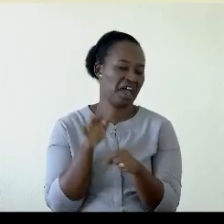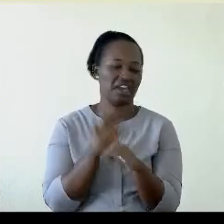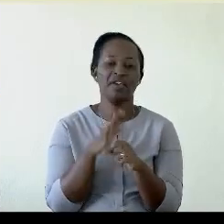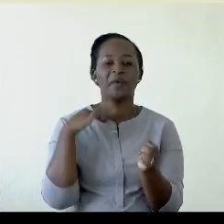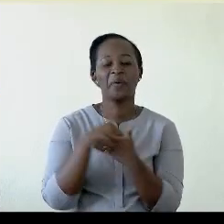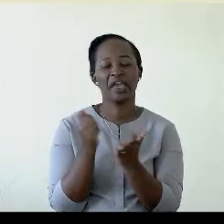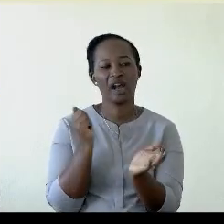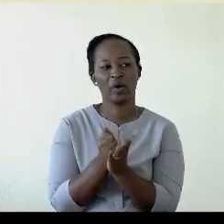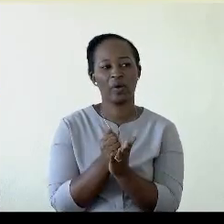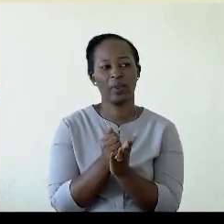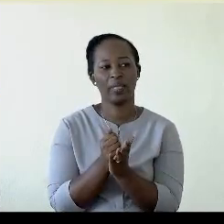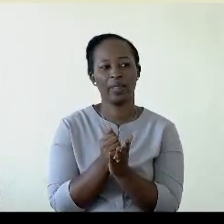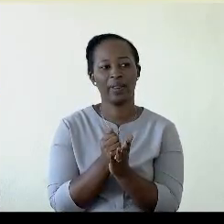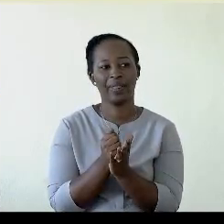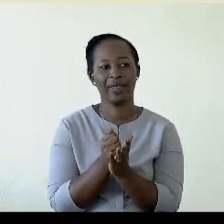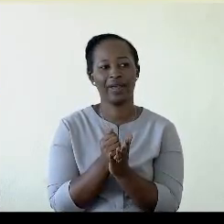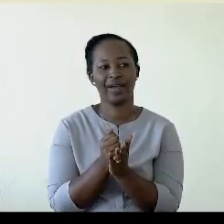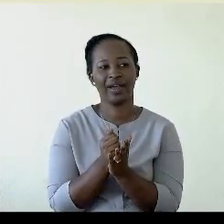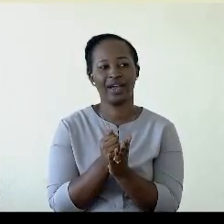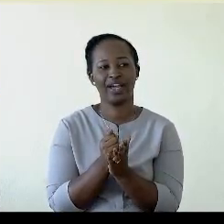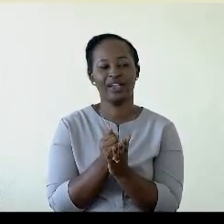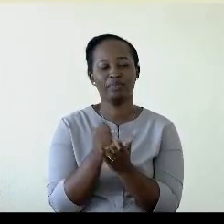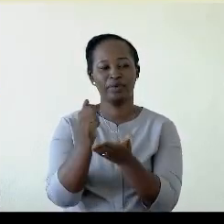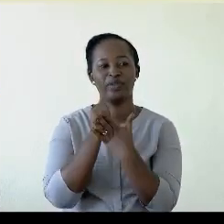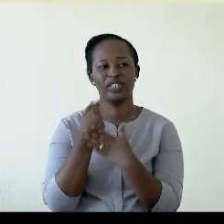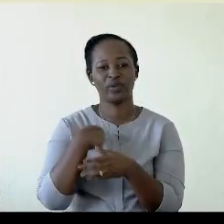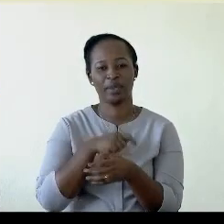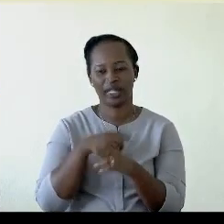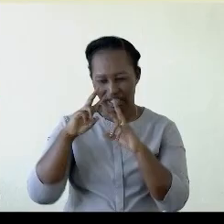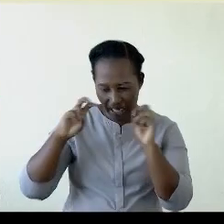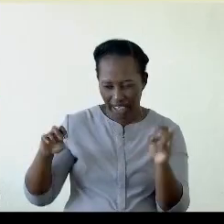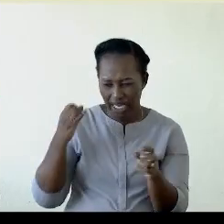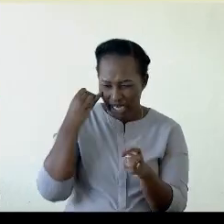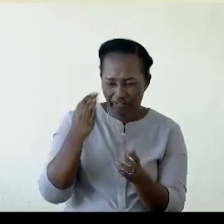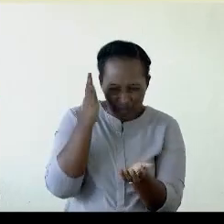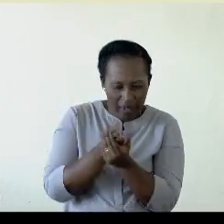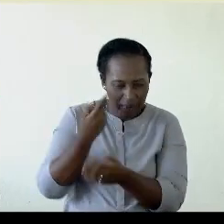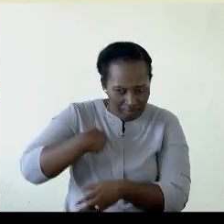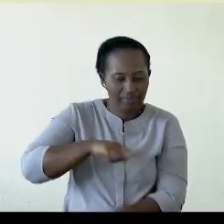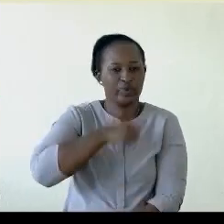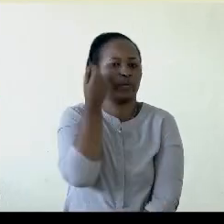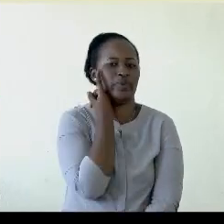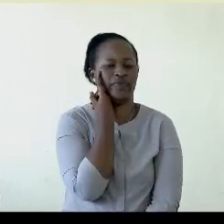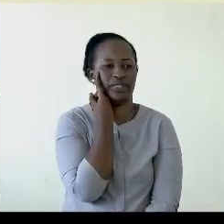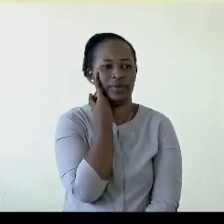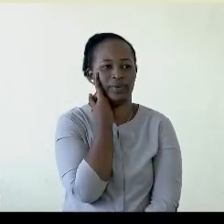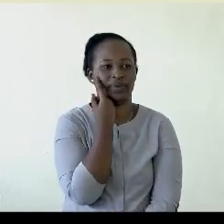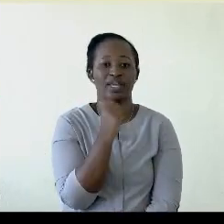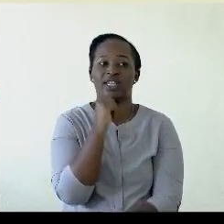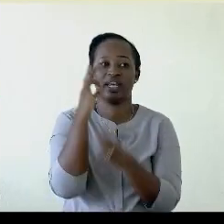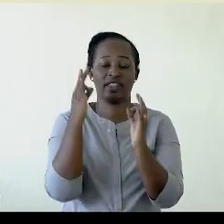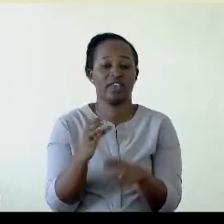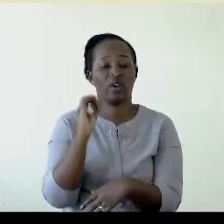because they let us check if we really understood. There is nothing